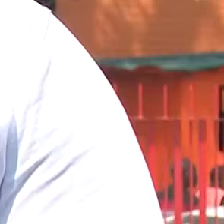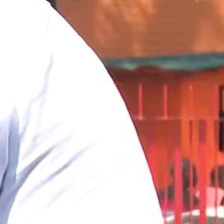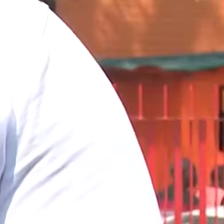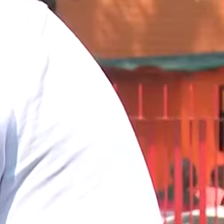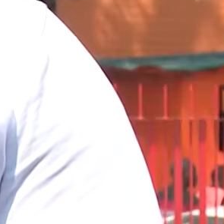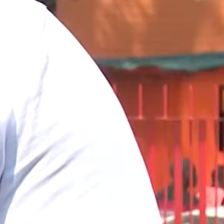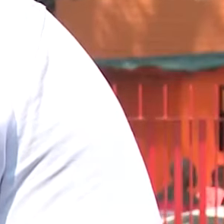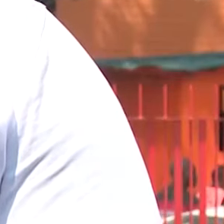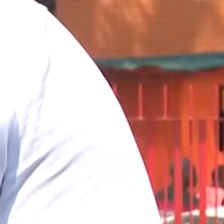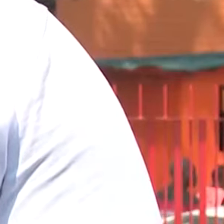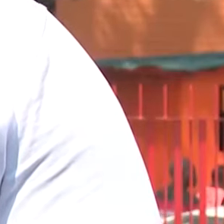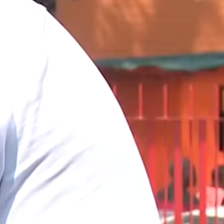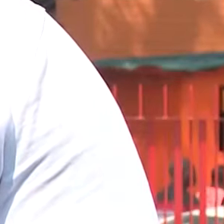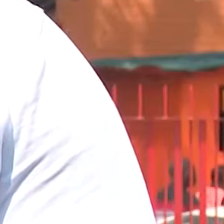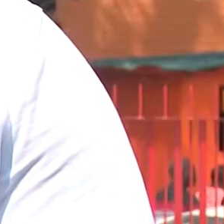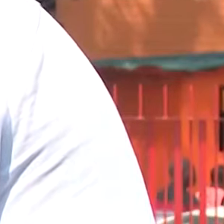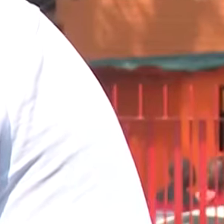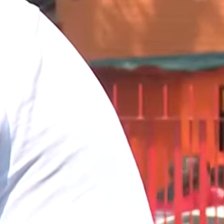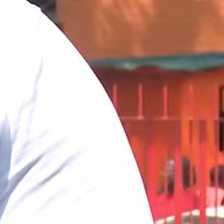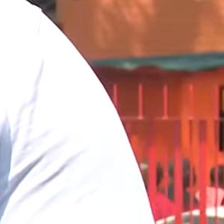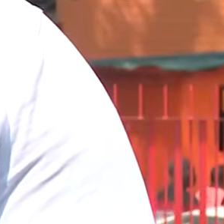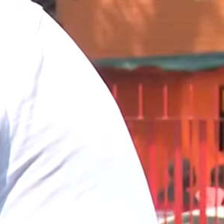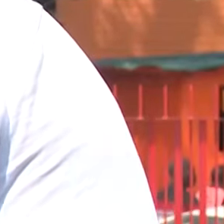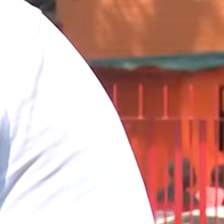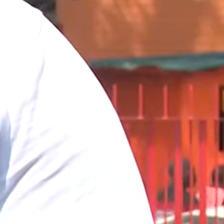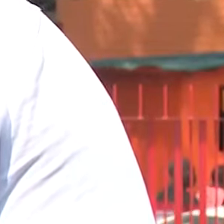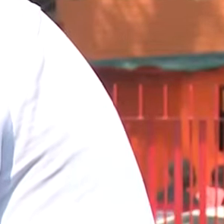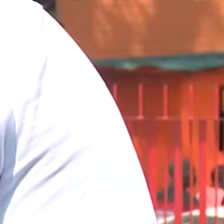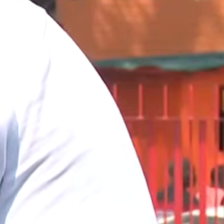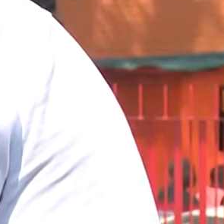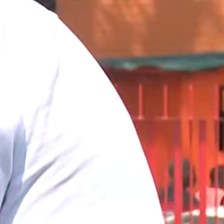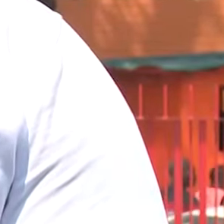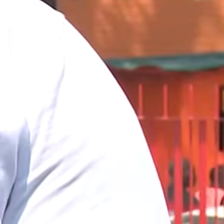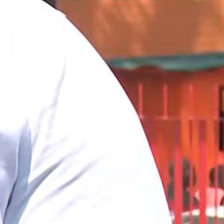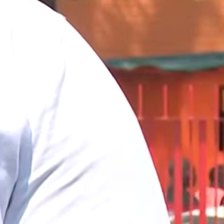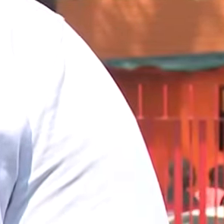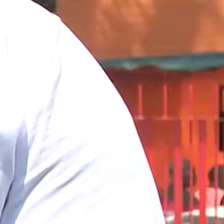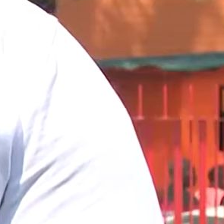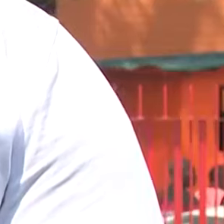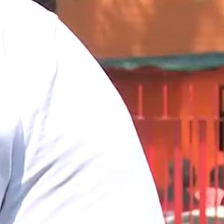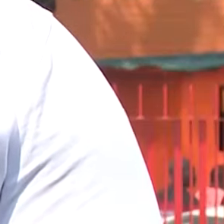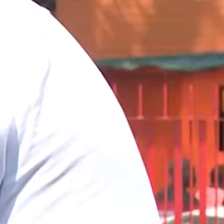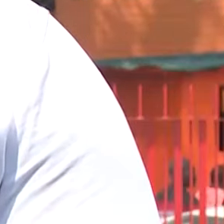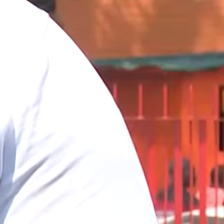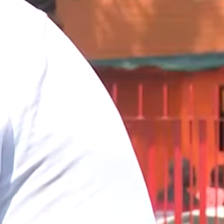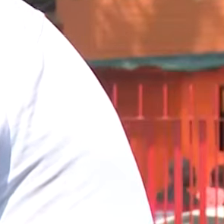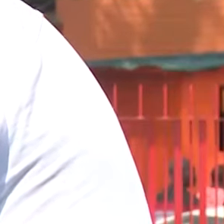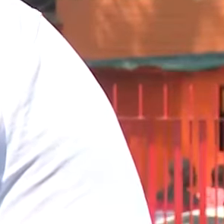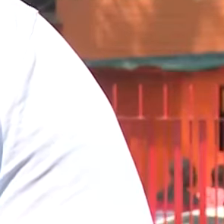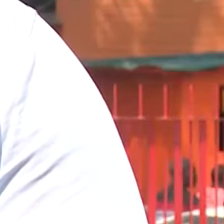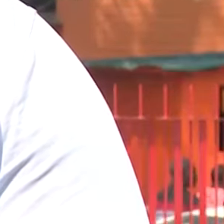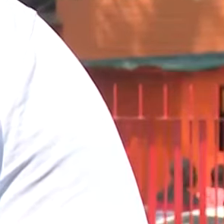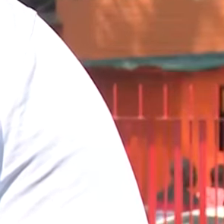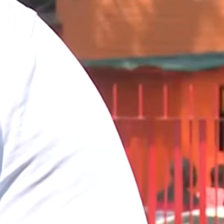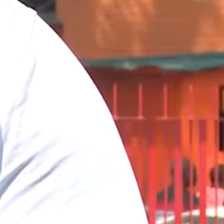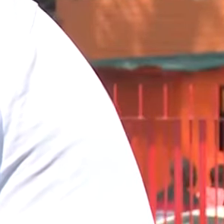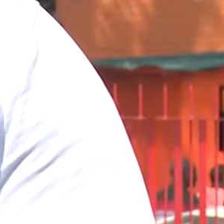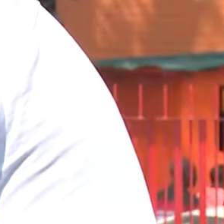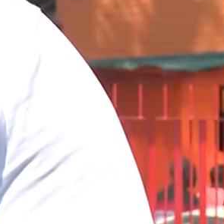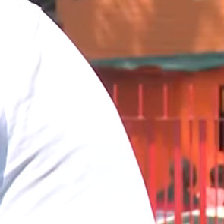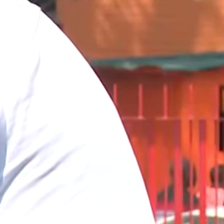stand right opposite the Zambia stand to come and get a feel of the impact of CEC support across the